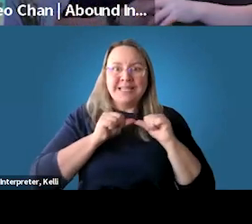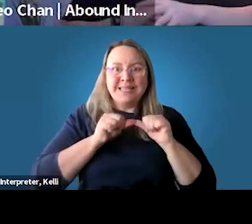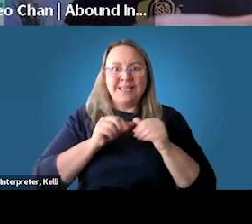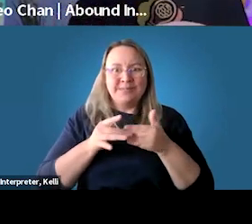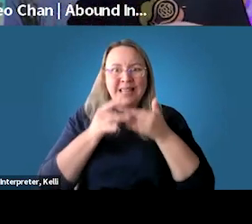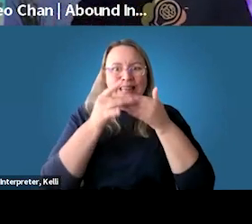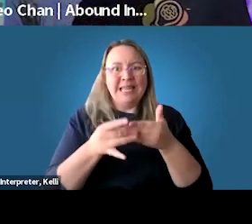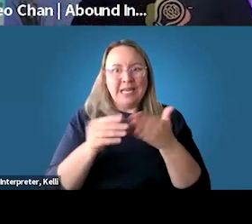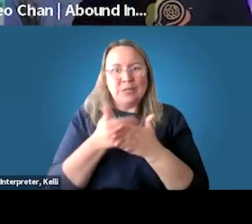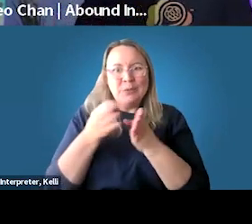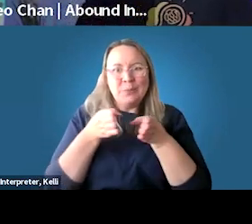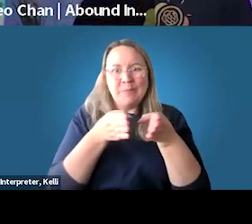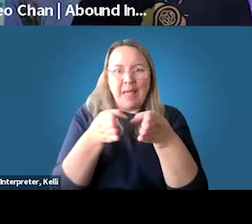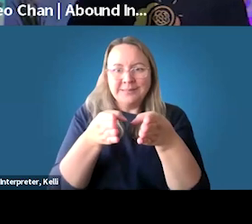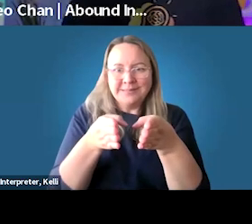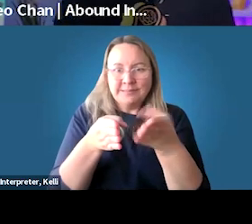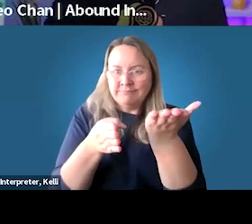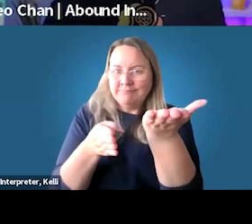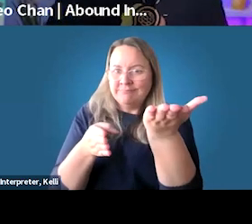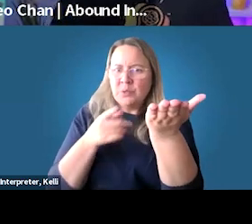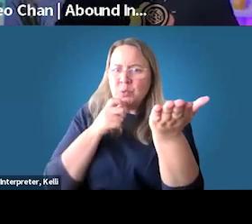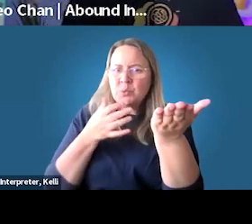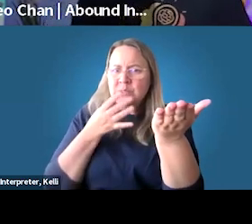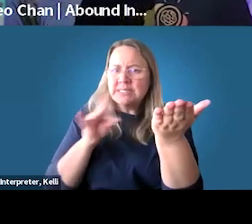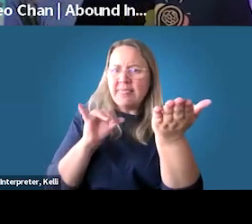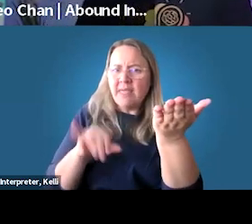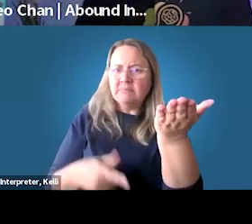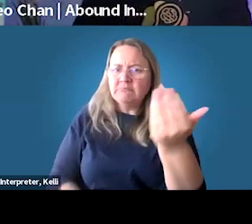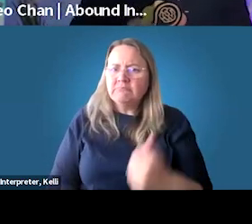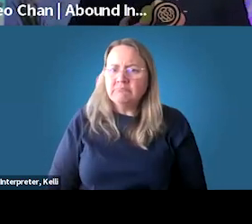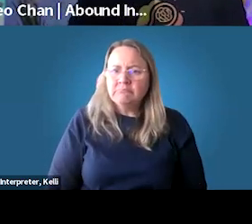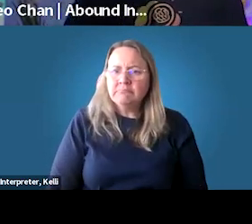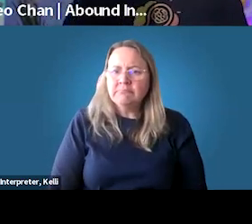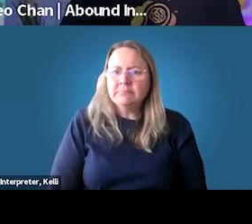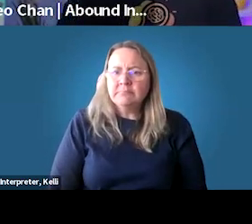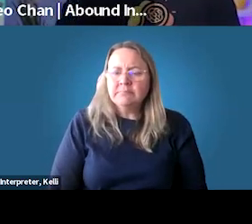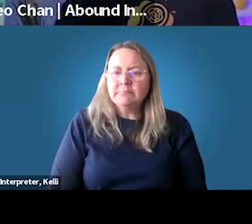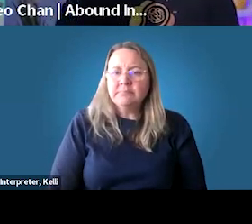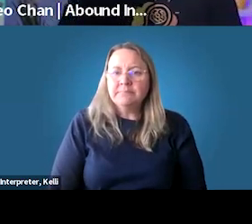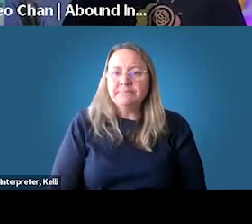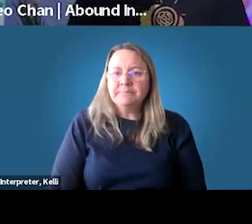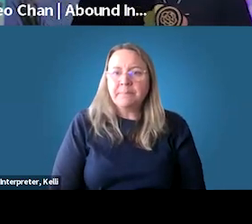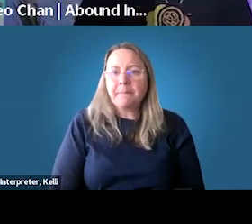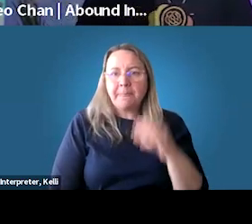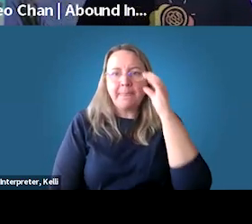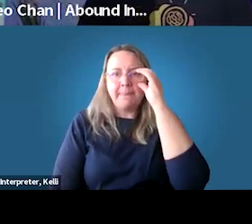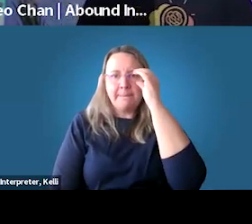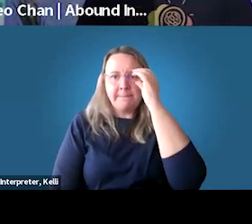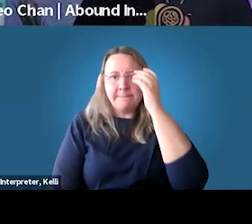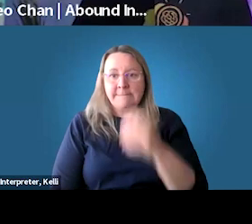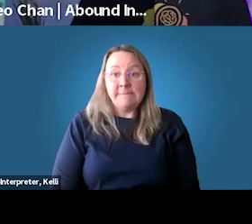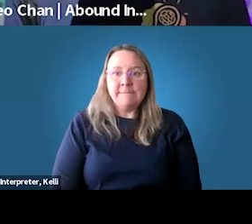us down new paths. Can you hazard a guess who said this? I love this quote. Steve Jobs.